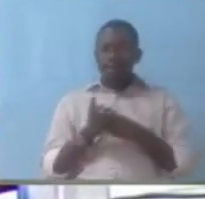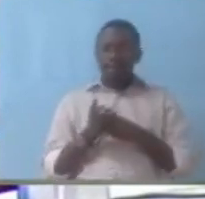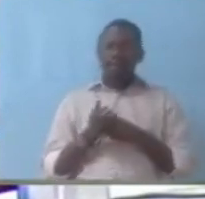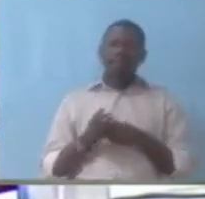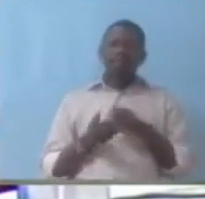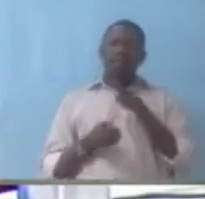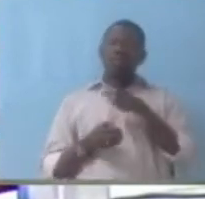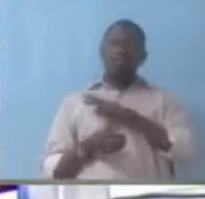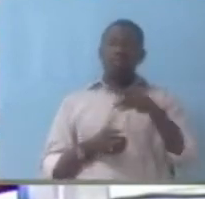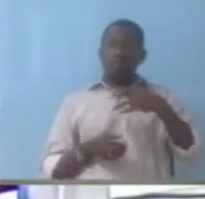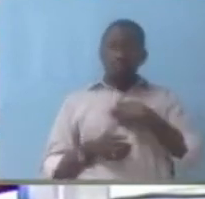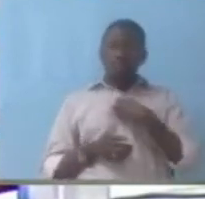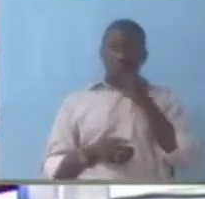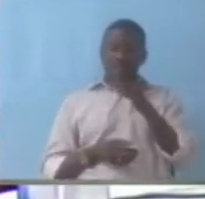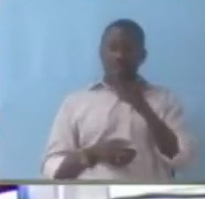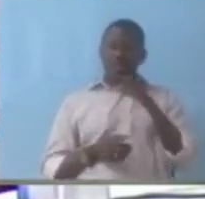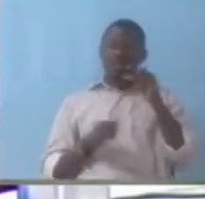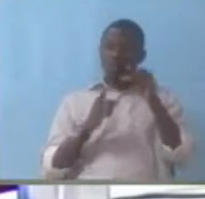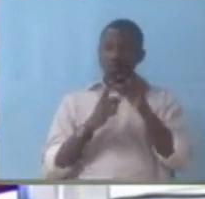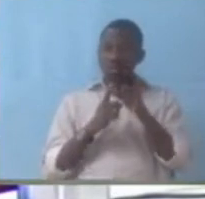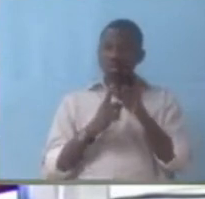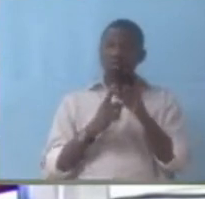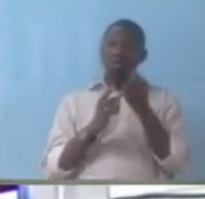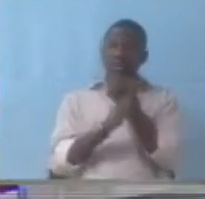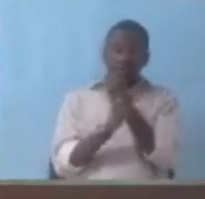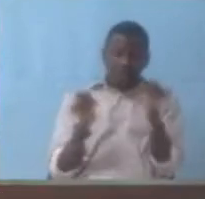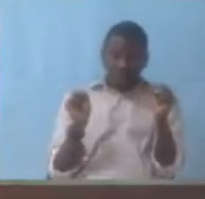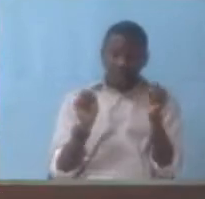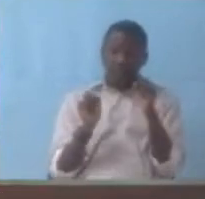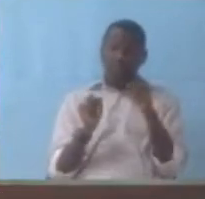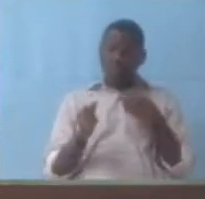Although you don't want to say the word savior, but you did come to save us.